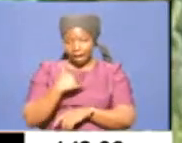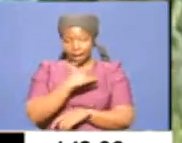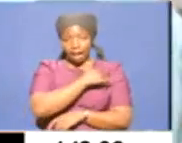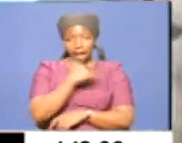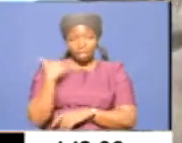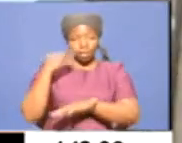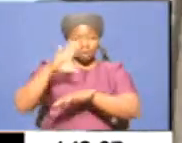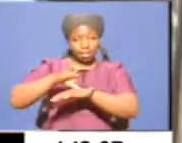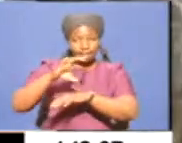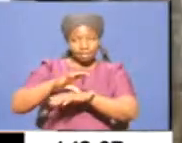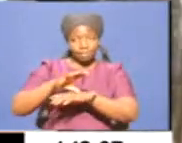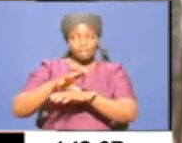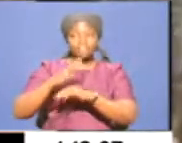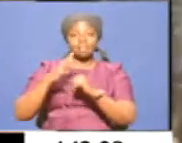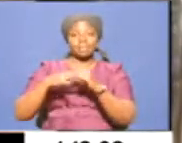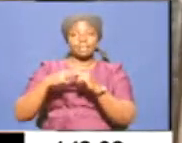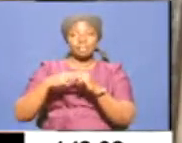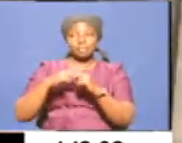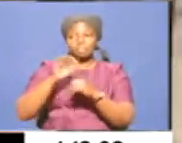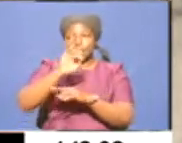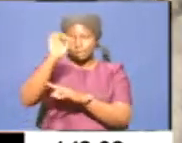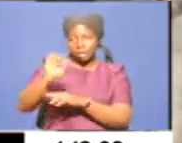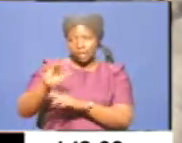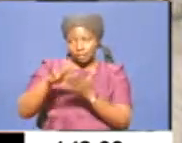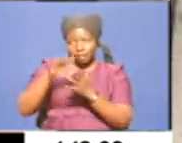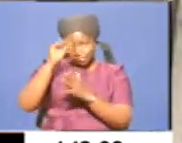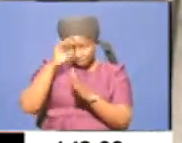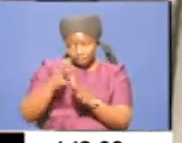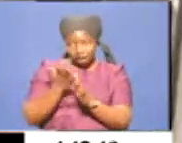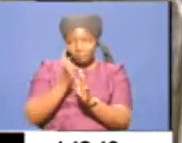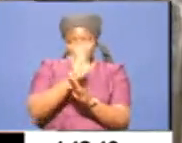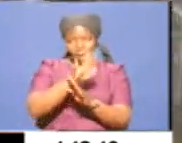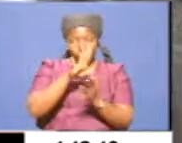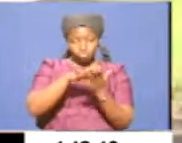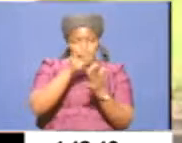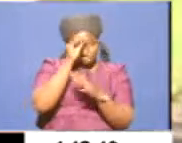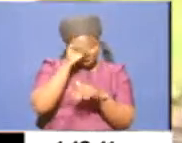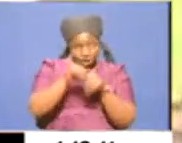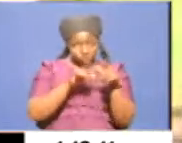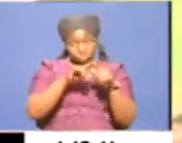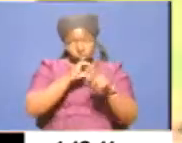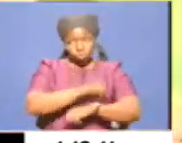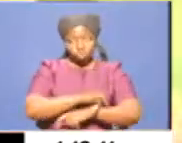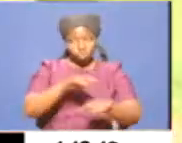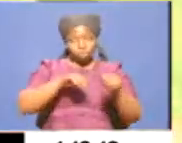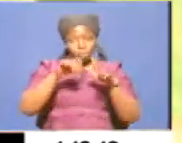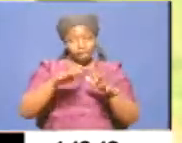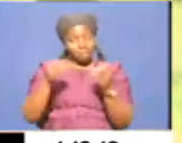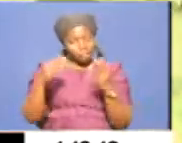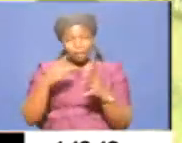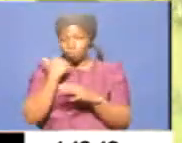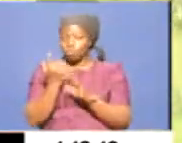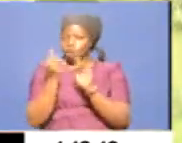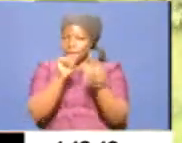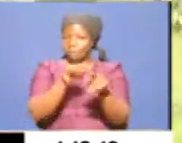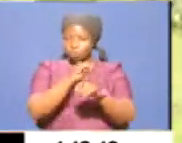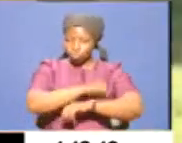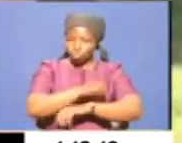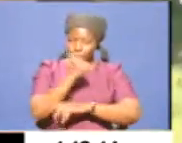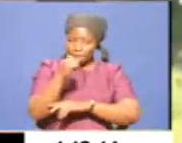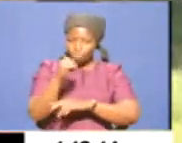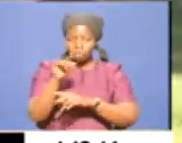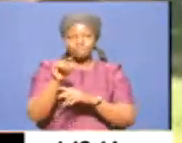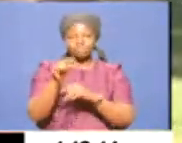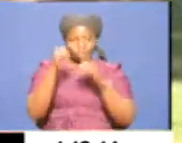resumed learning, according to the school manager. Majority of those yet to report to school are pupils who come from the